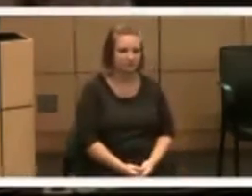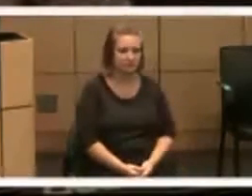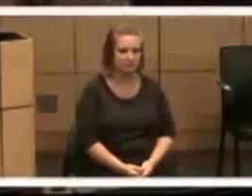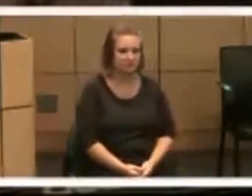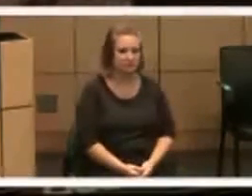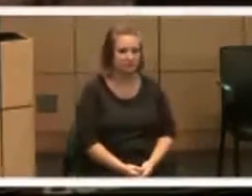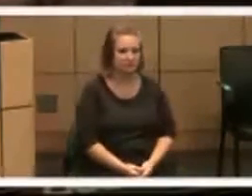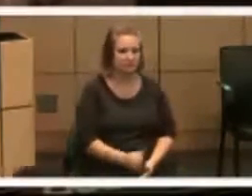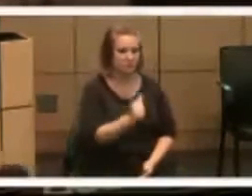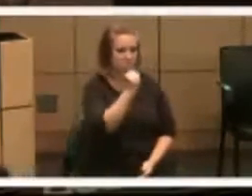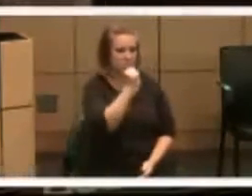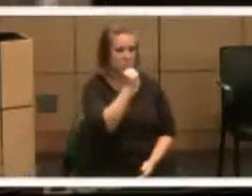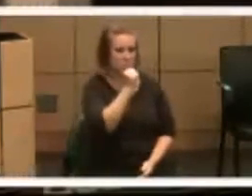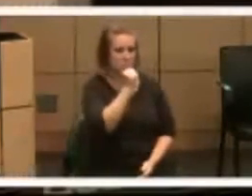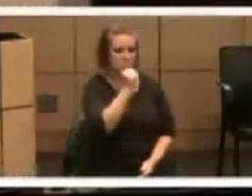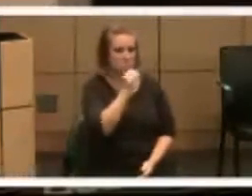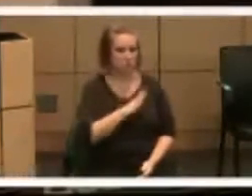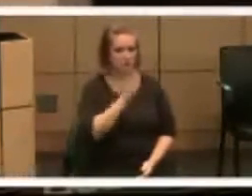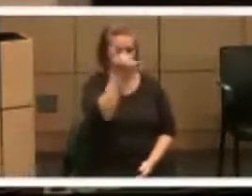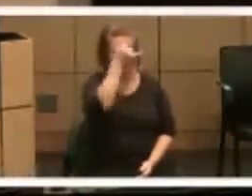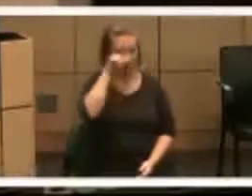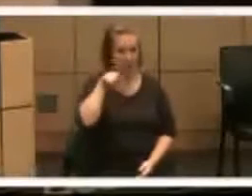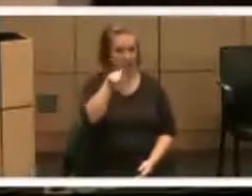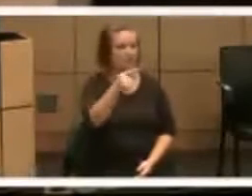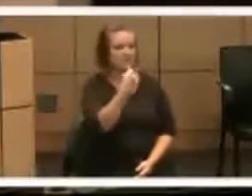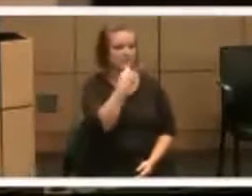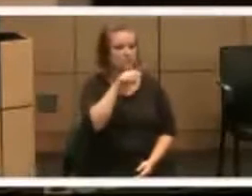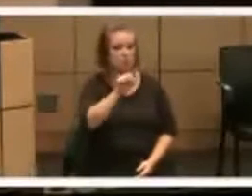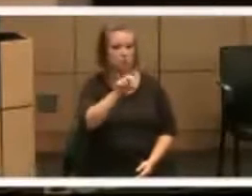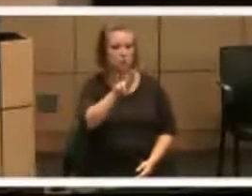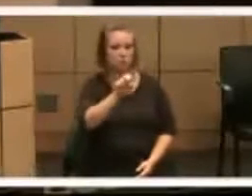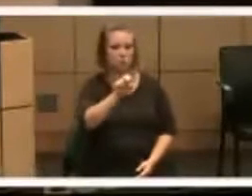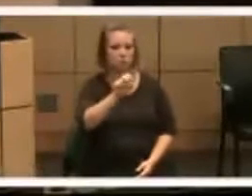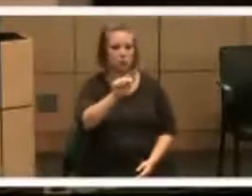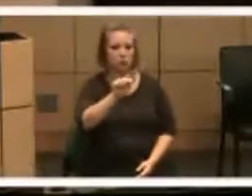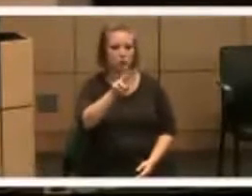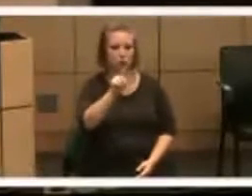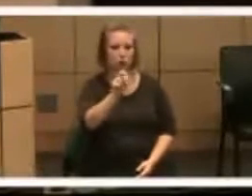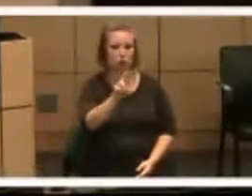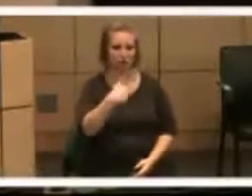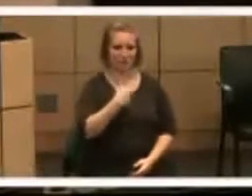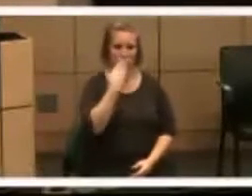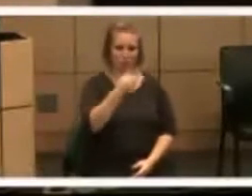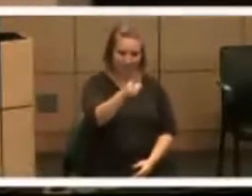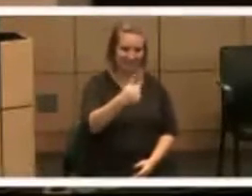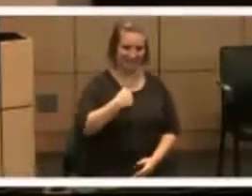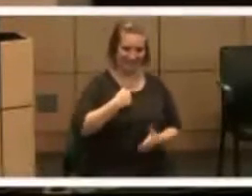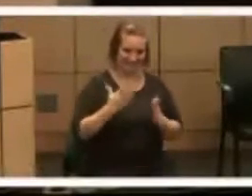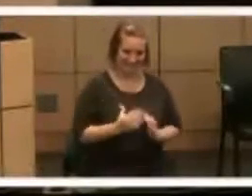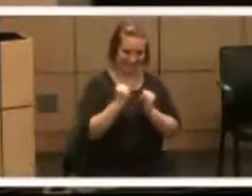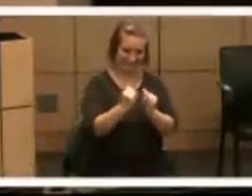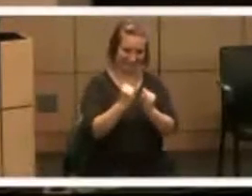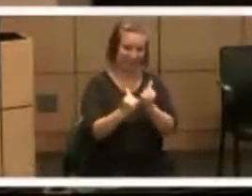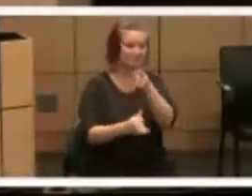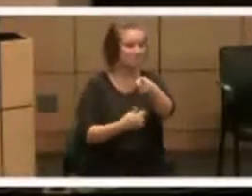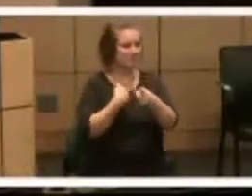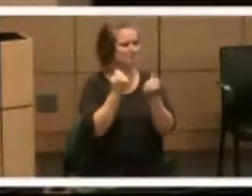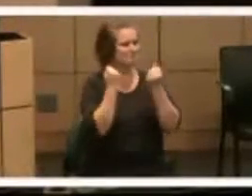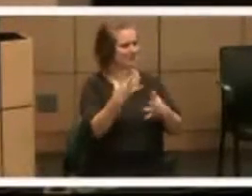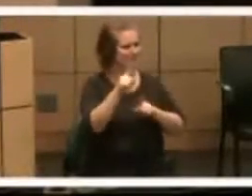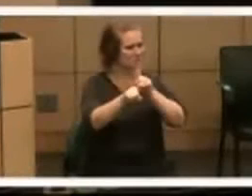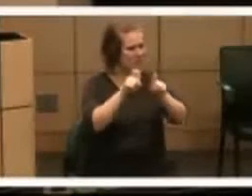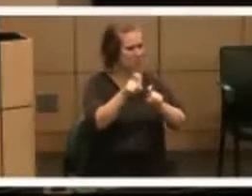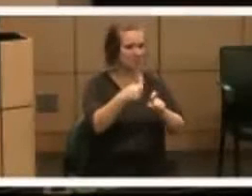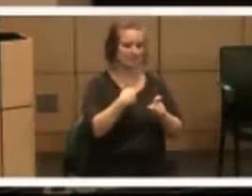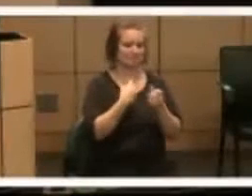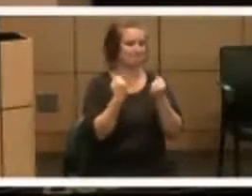Is that Sue Turner? Laurie, how are you? I'm good, fellow Canadian. Oh, nice to see you. I have so many questions, and I don't know if this is going